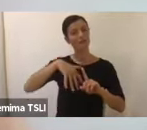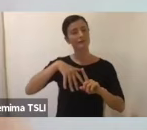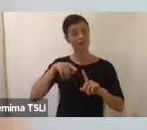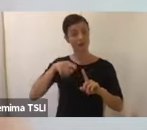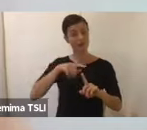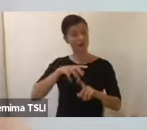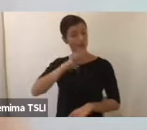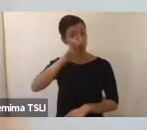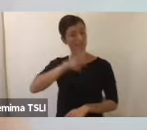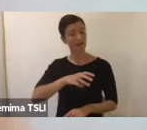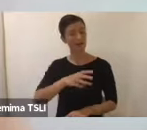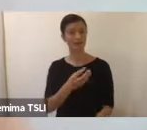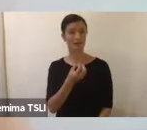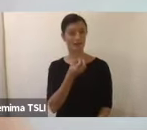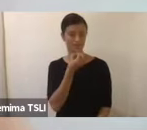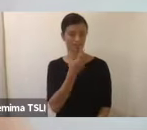enjoyable